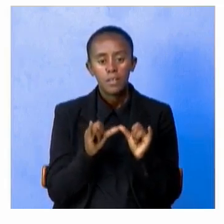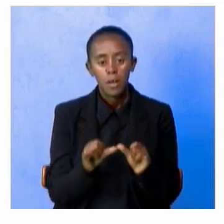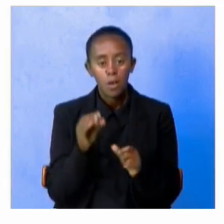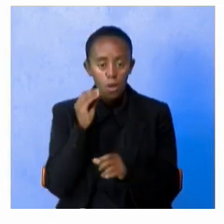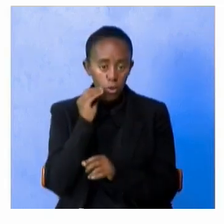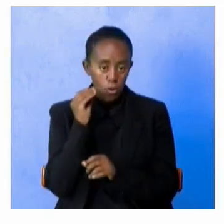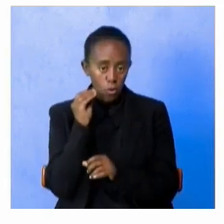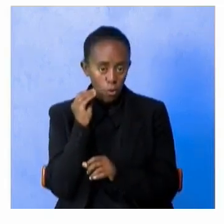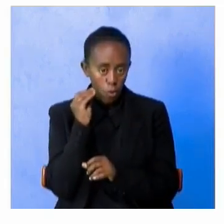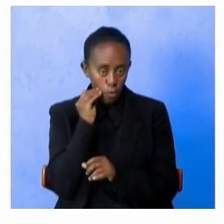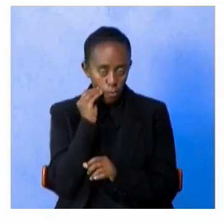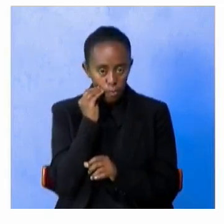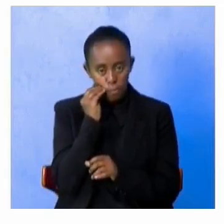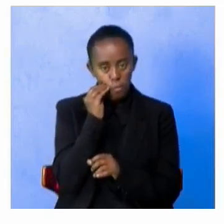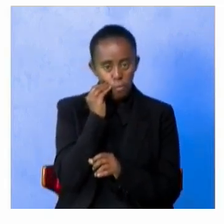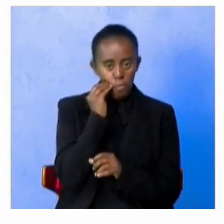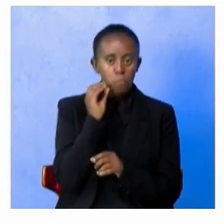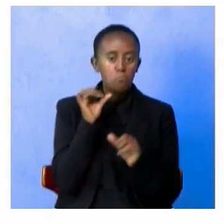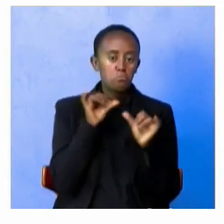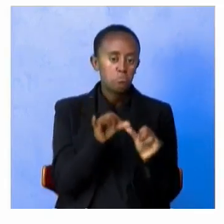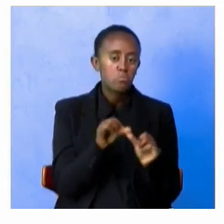stay at home,